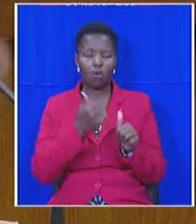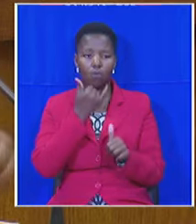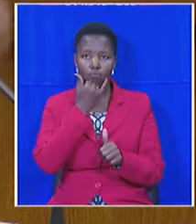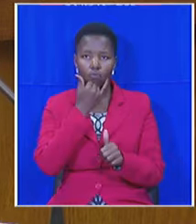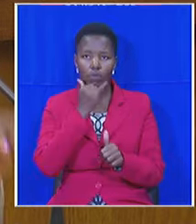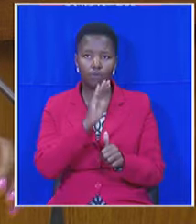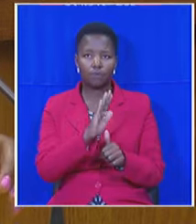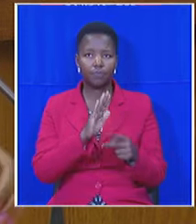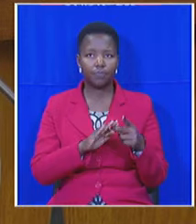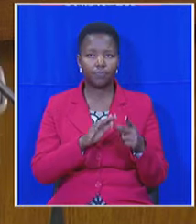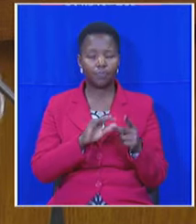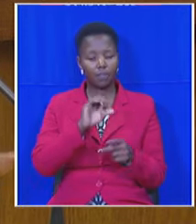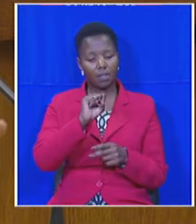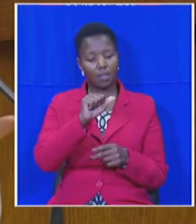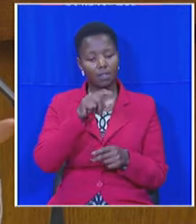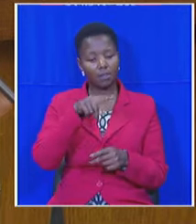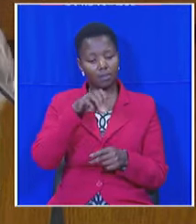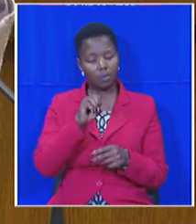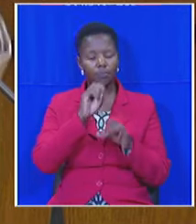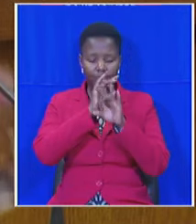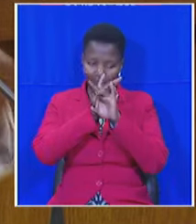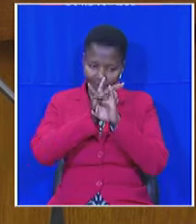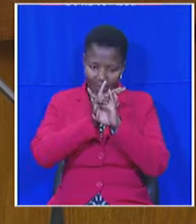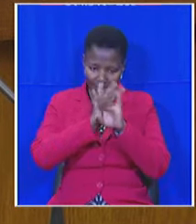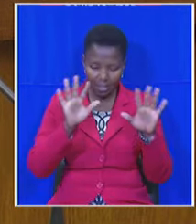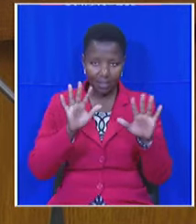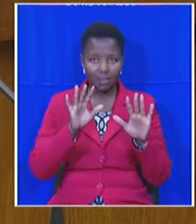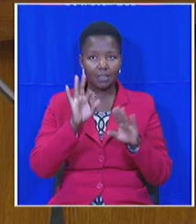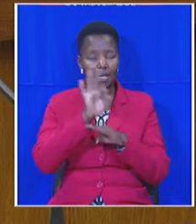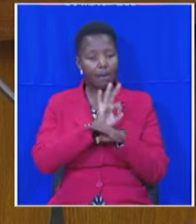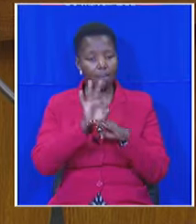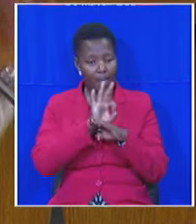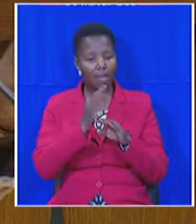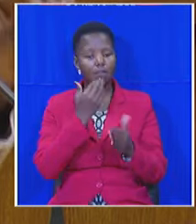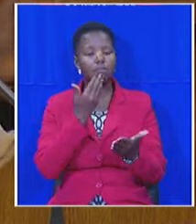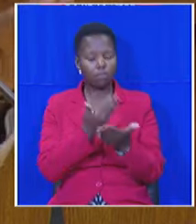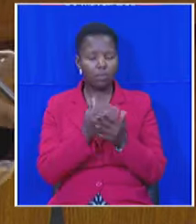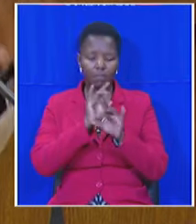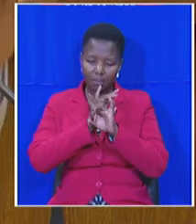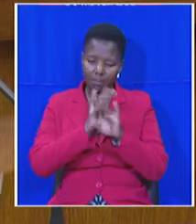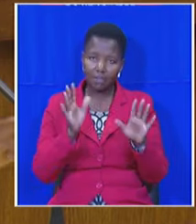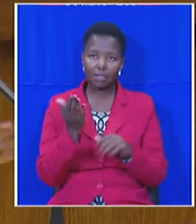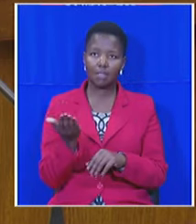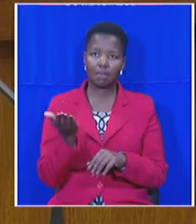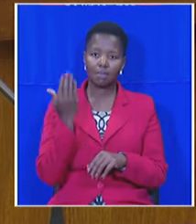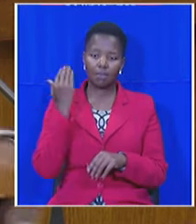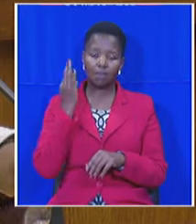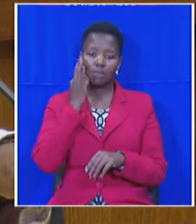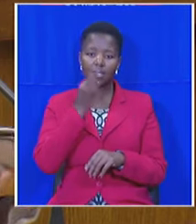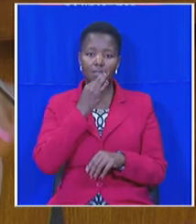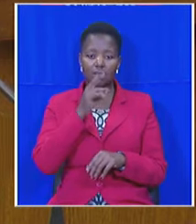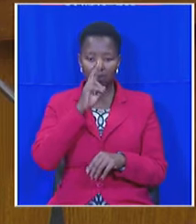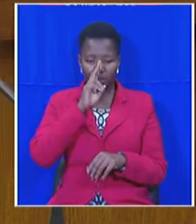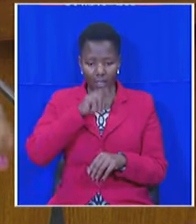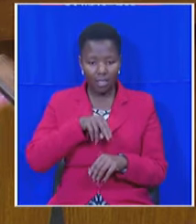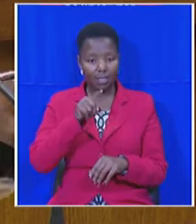On SAPO, it's very clear. The plans are exactly what we have recommended. Previously, we've said go and reconsider the funds that